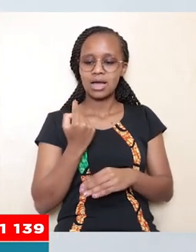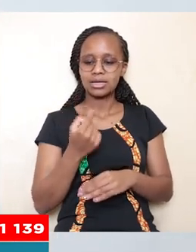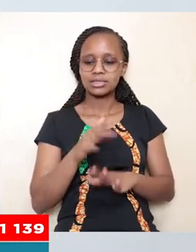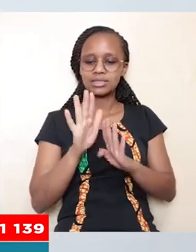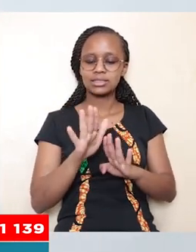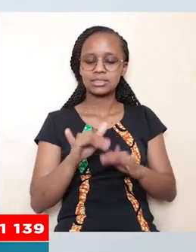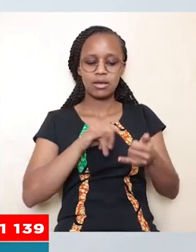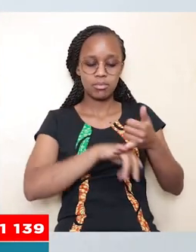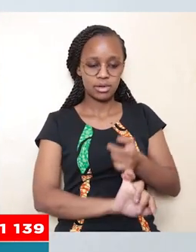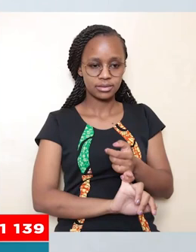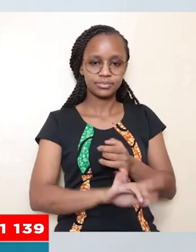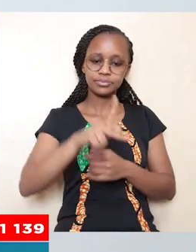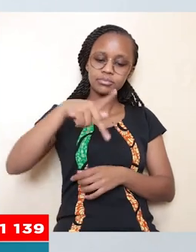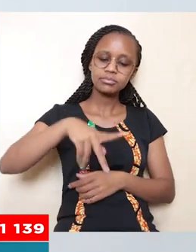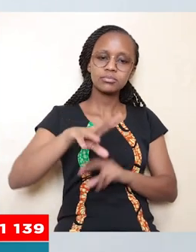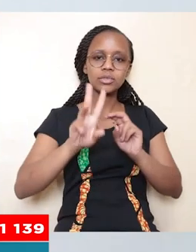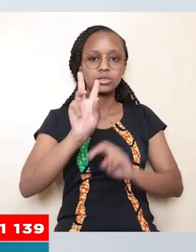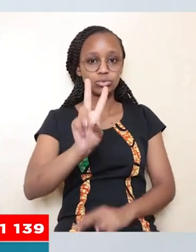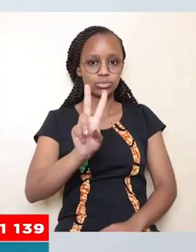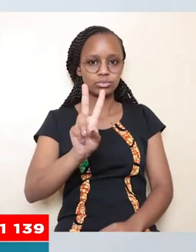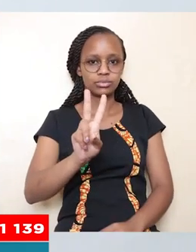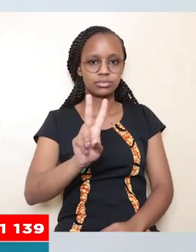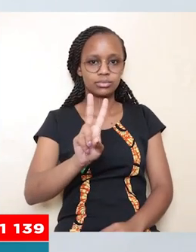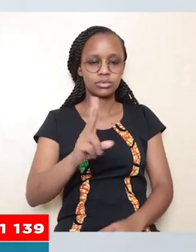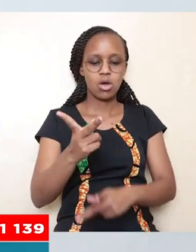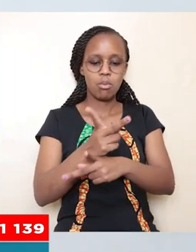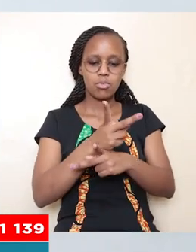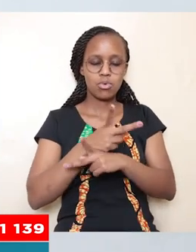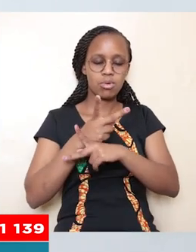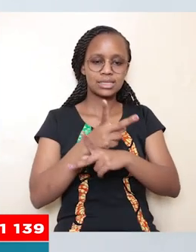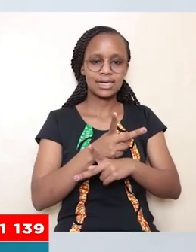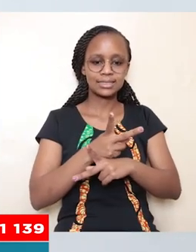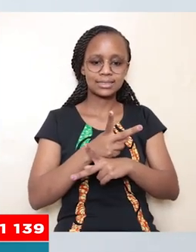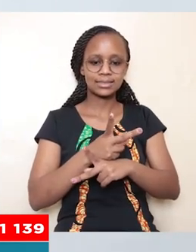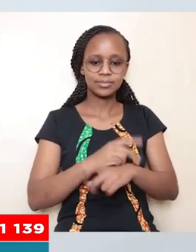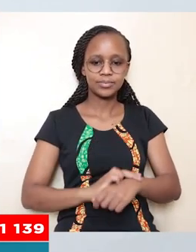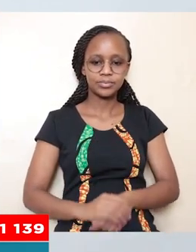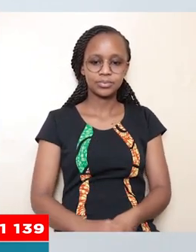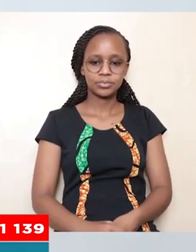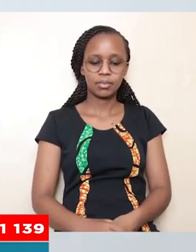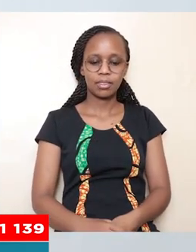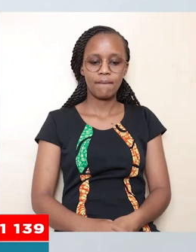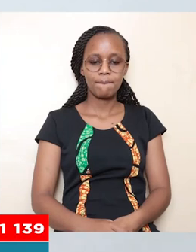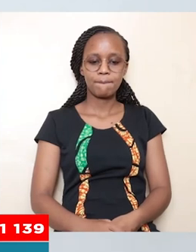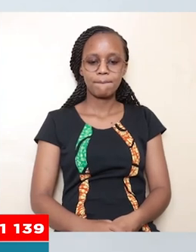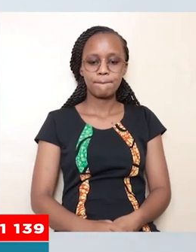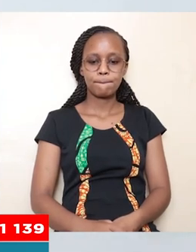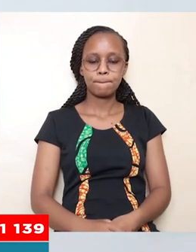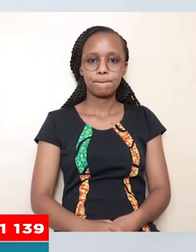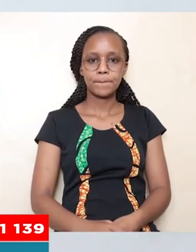your marriage. P number 2 is protection. And here, I'm going to look at